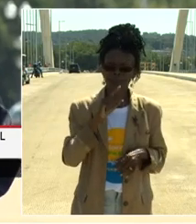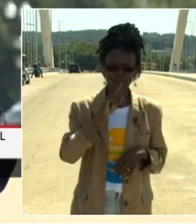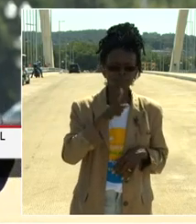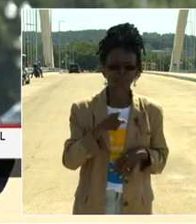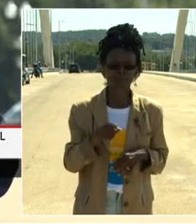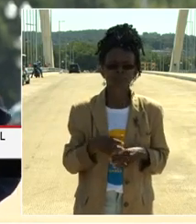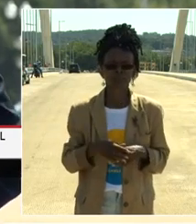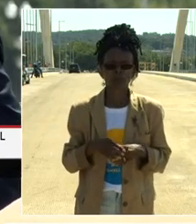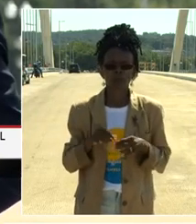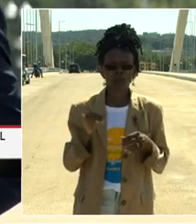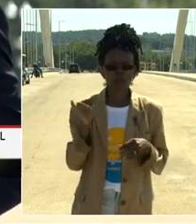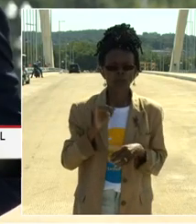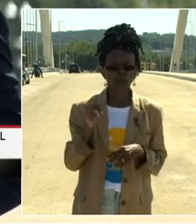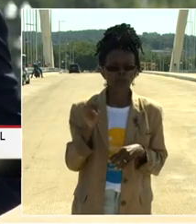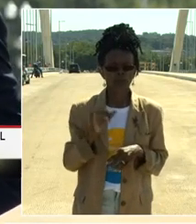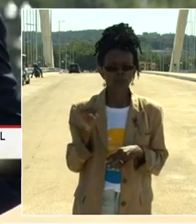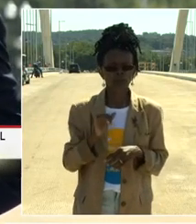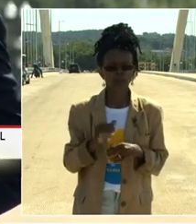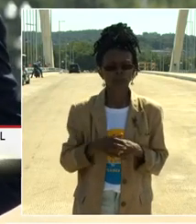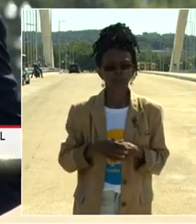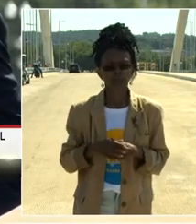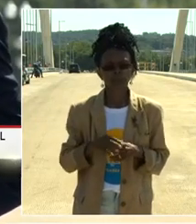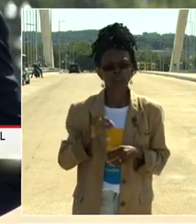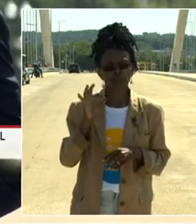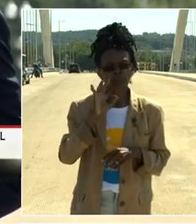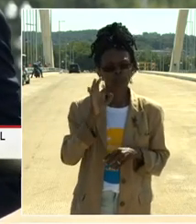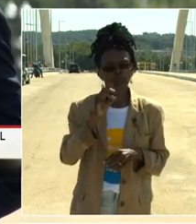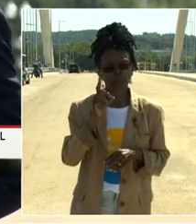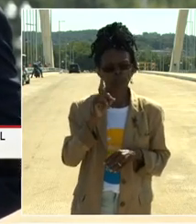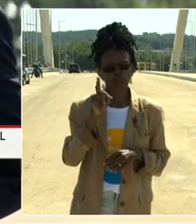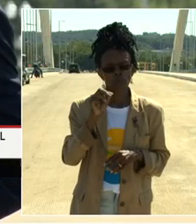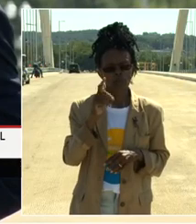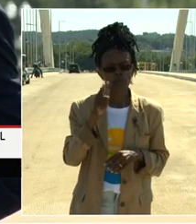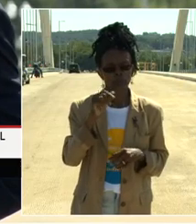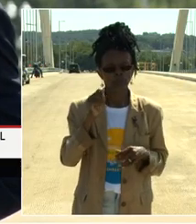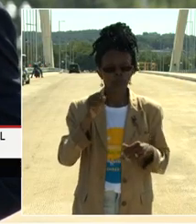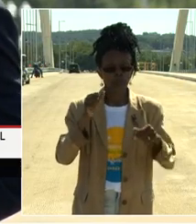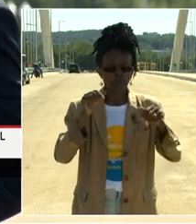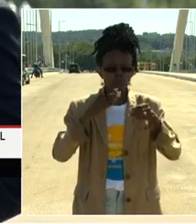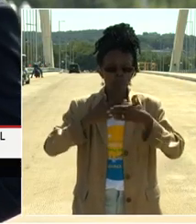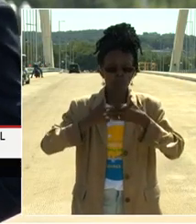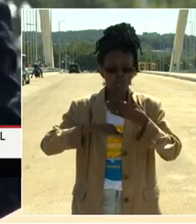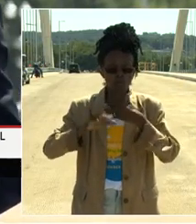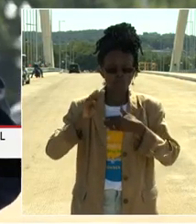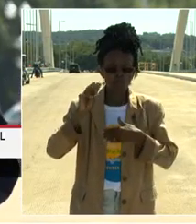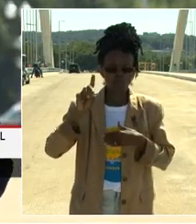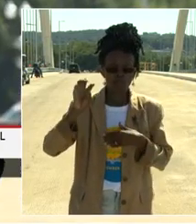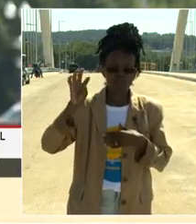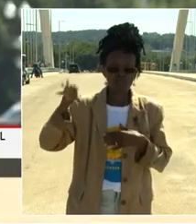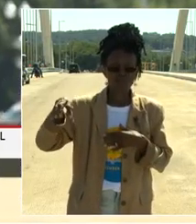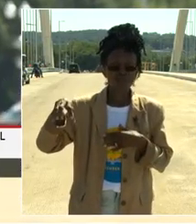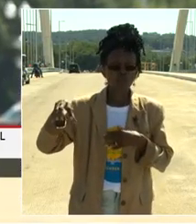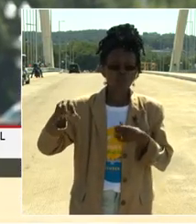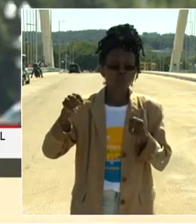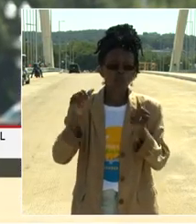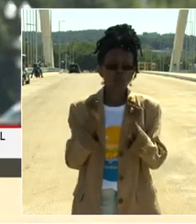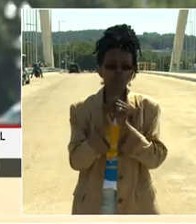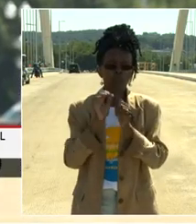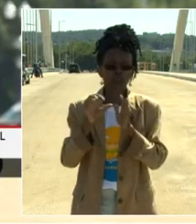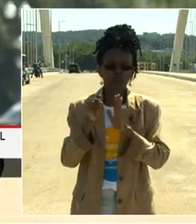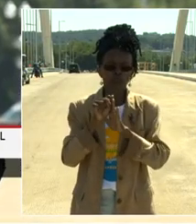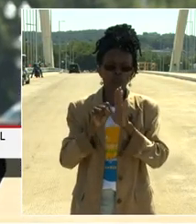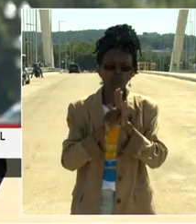But it ties Frederick Douglass's state of birth with his state of choice.